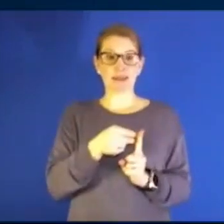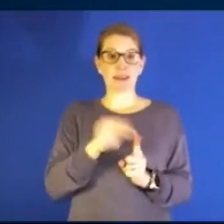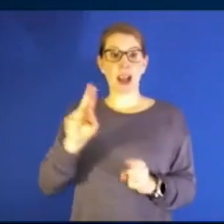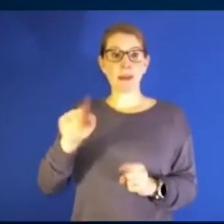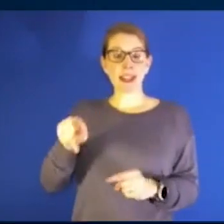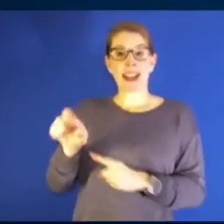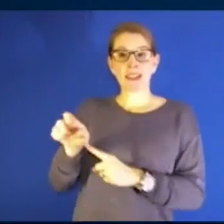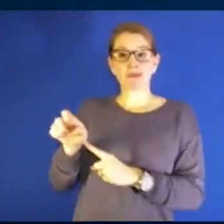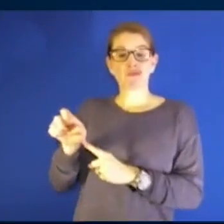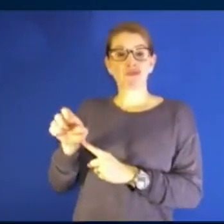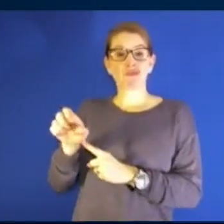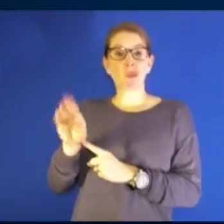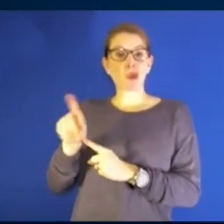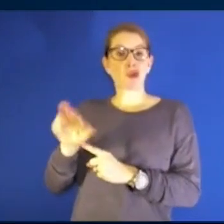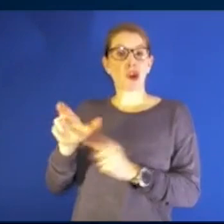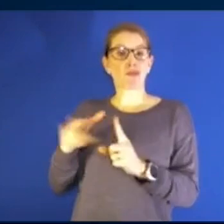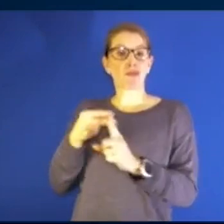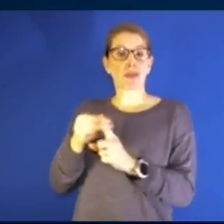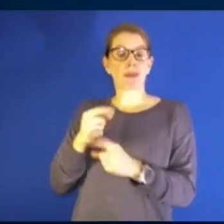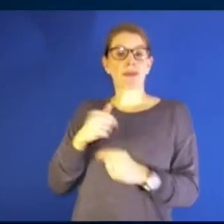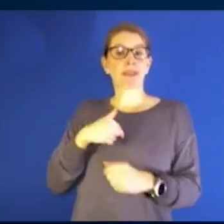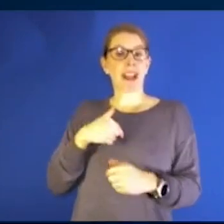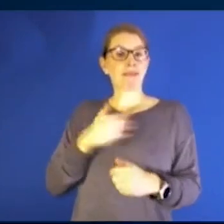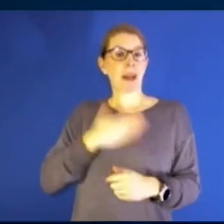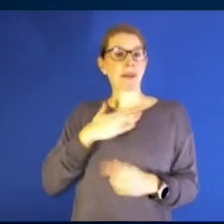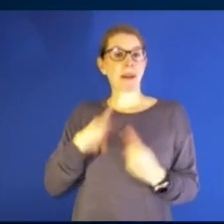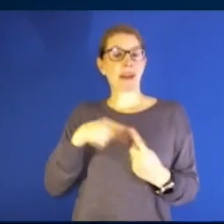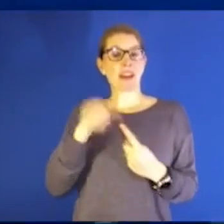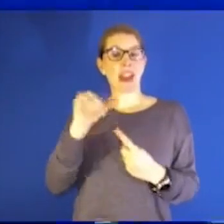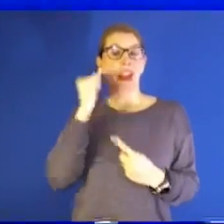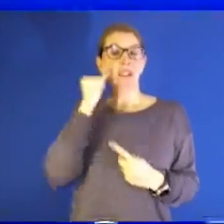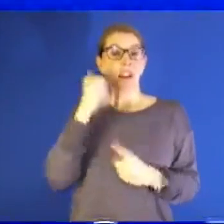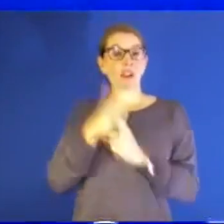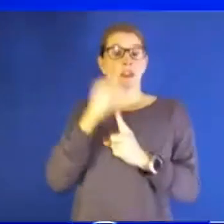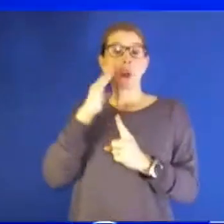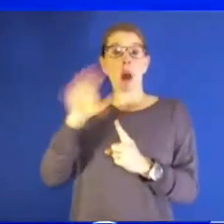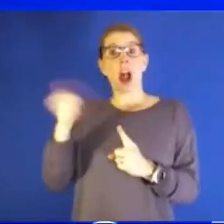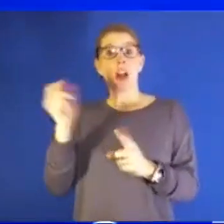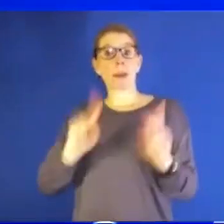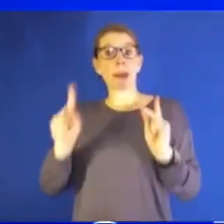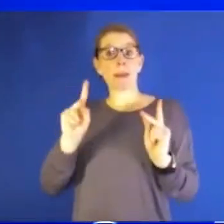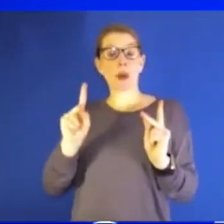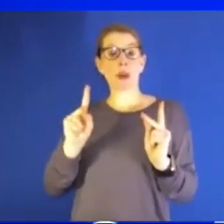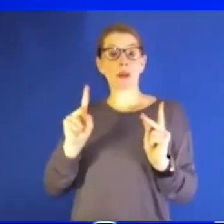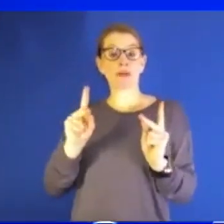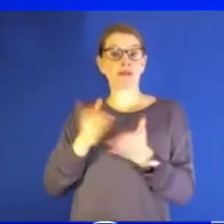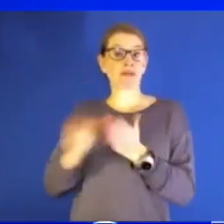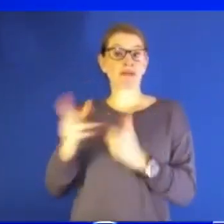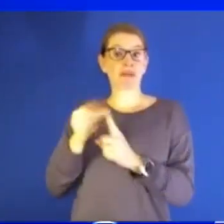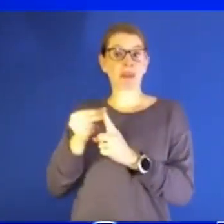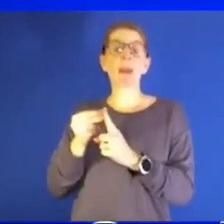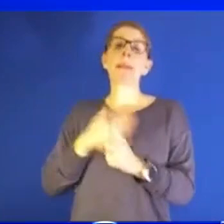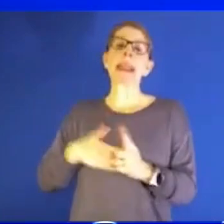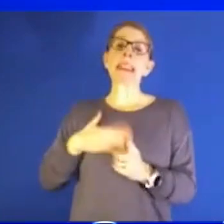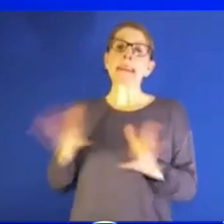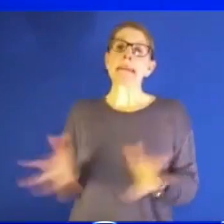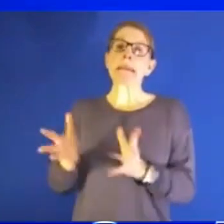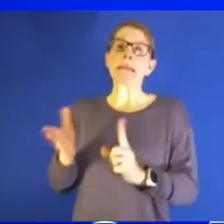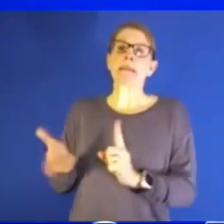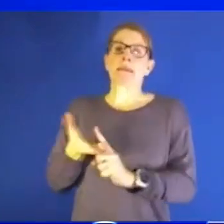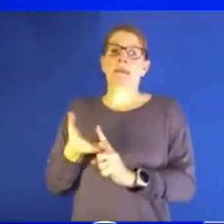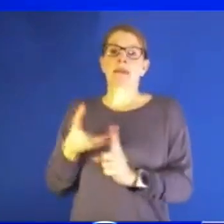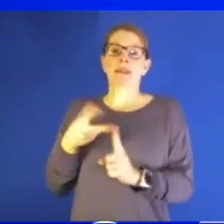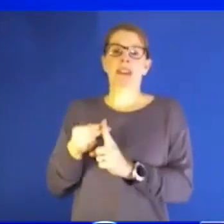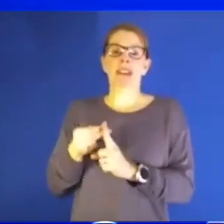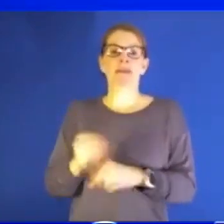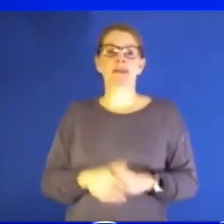protected, and I'm glad about that. And if you know other people who are not still, please go get them vaccinated. Oh, happy birthday. Yeah. Thanks for